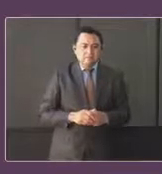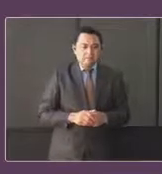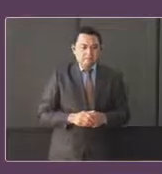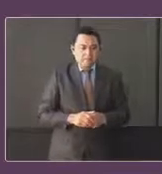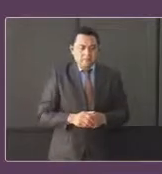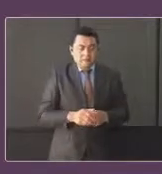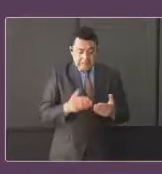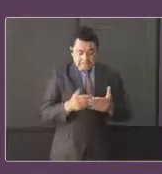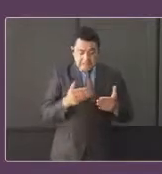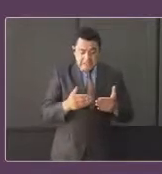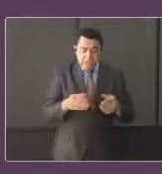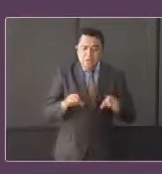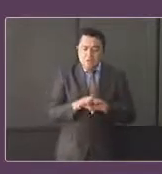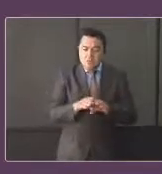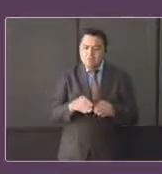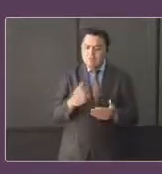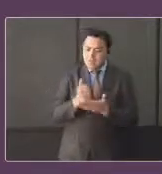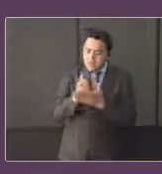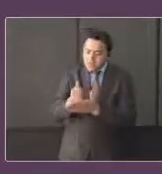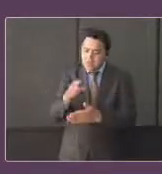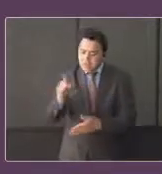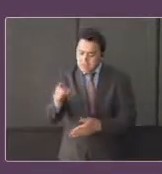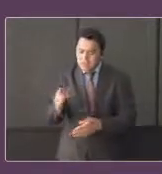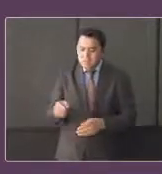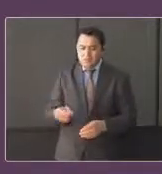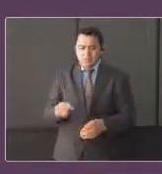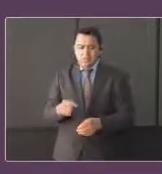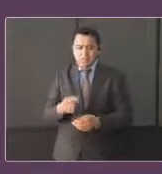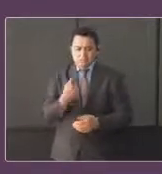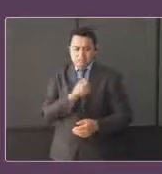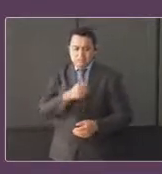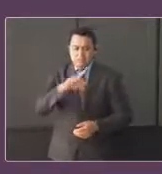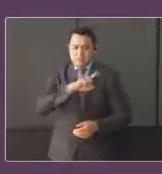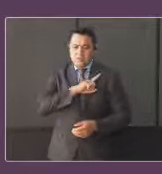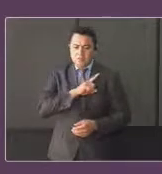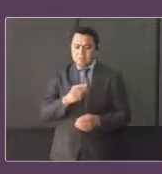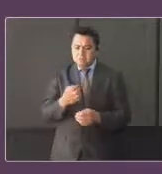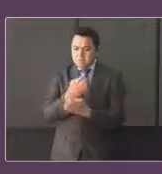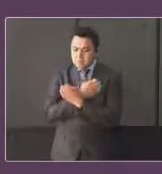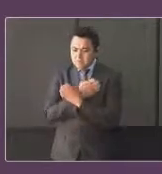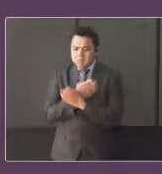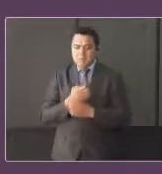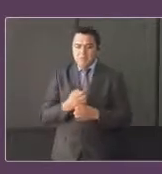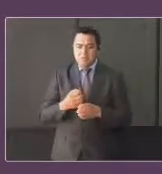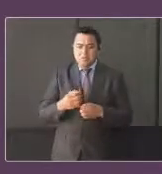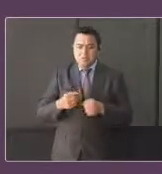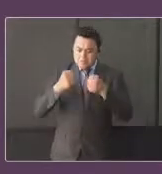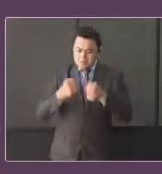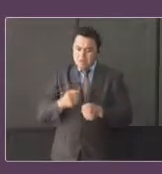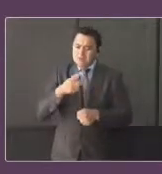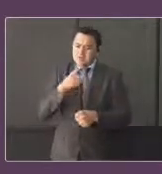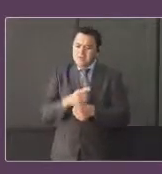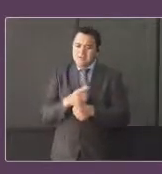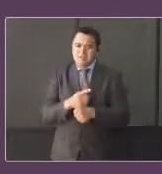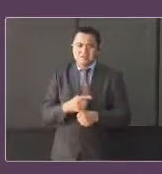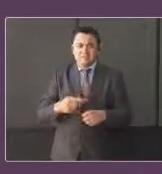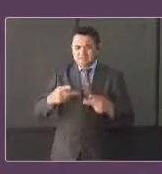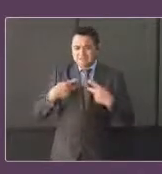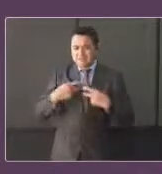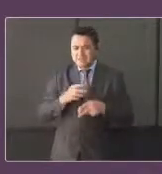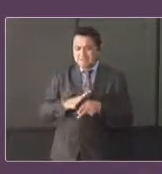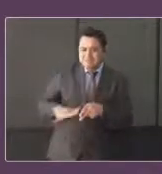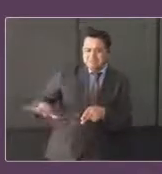integrate a migrant population socially and economically, you have to work in health, education,